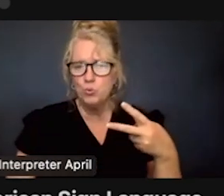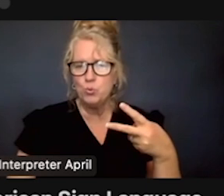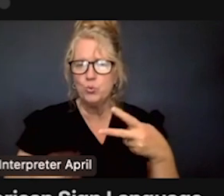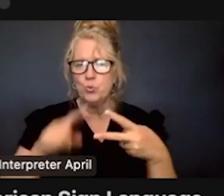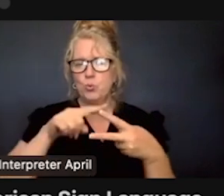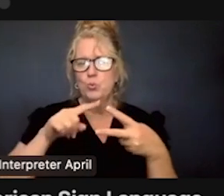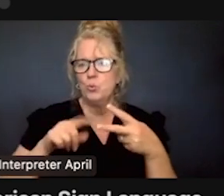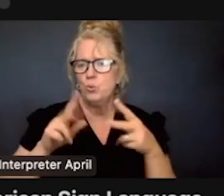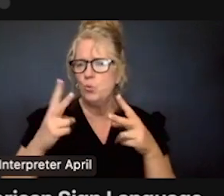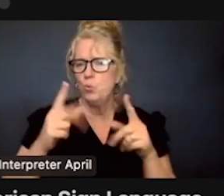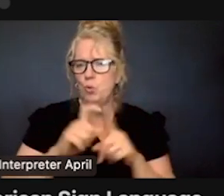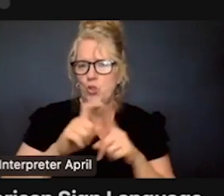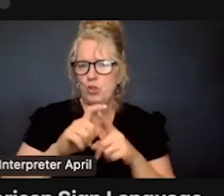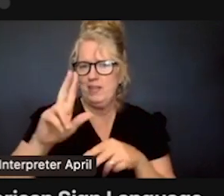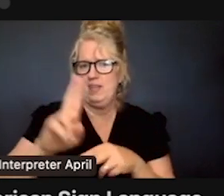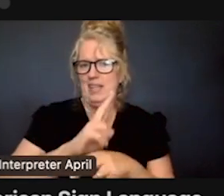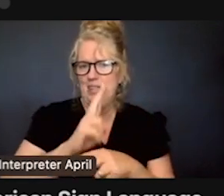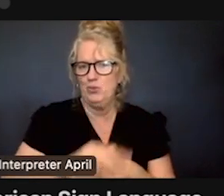Murthy actually used?